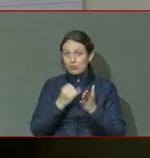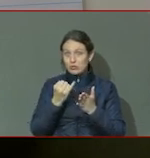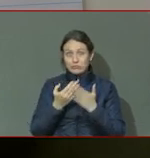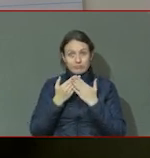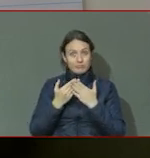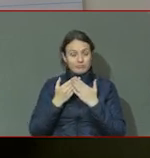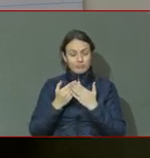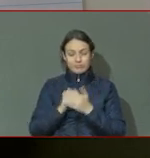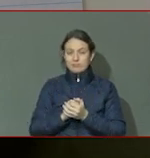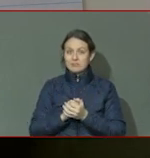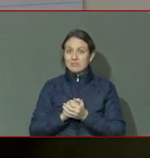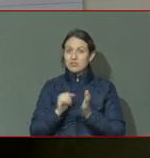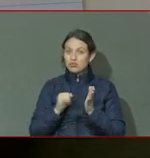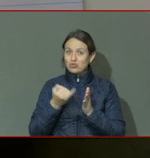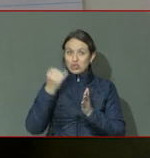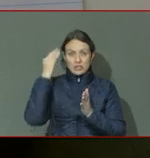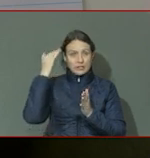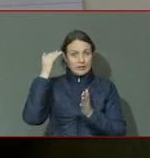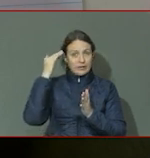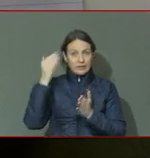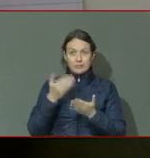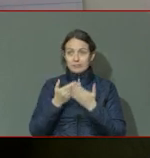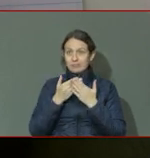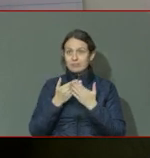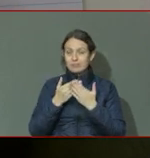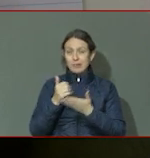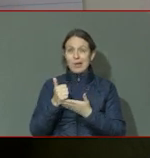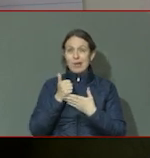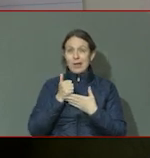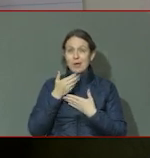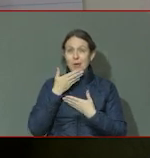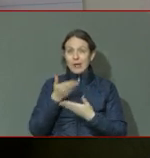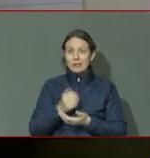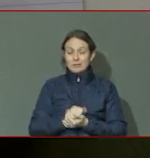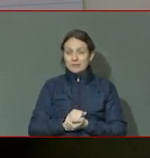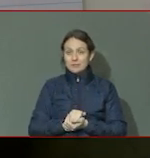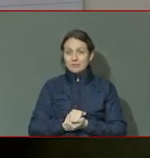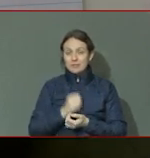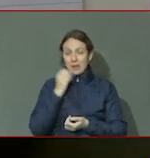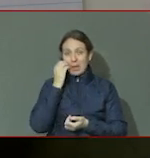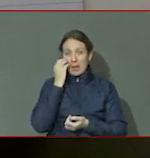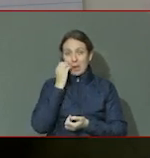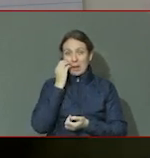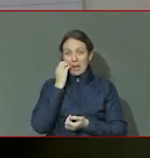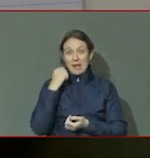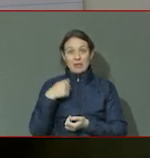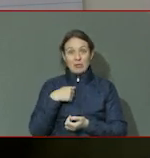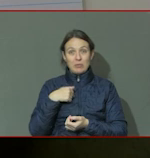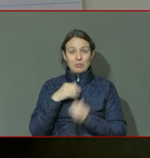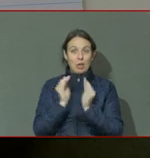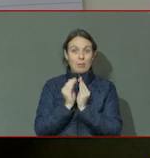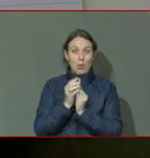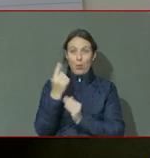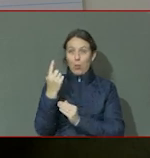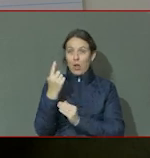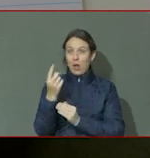know anything except my theory to answer, to come up to there. Okay, so I already got 1 out of